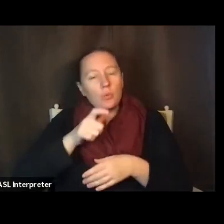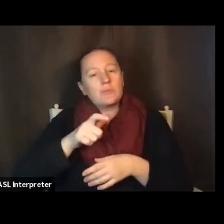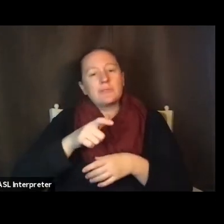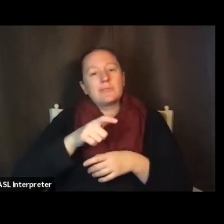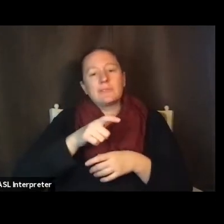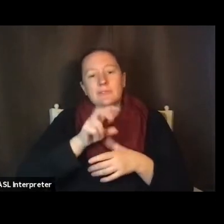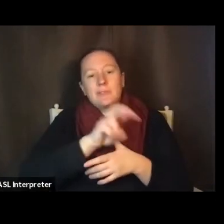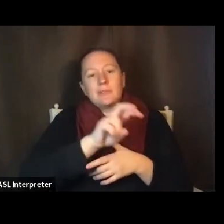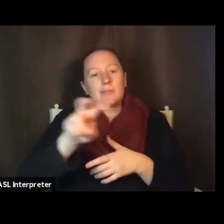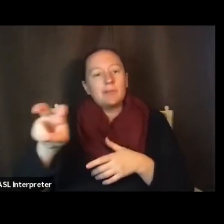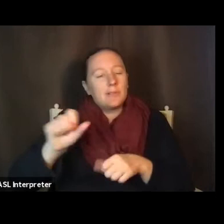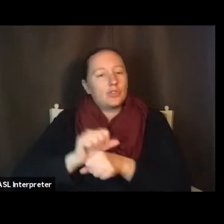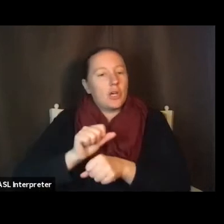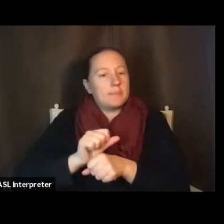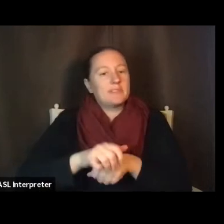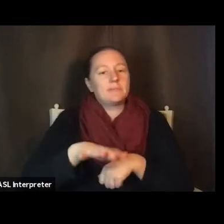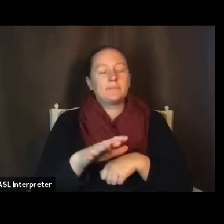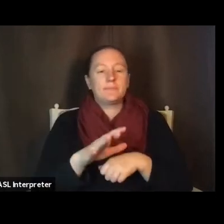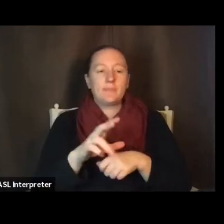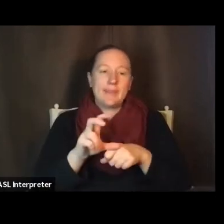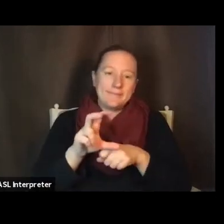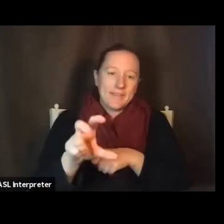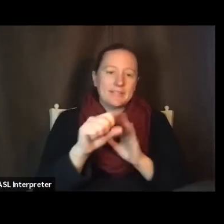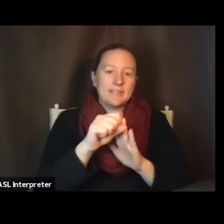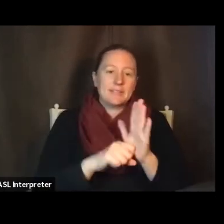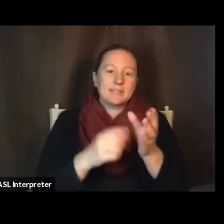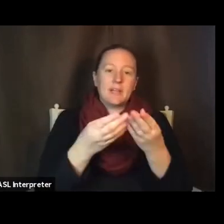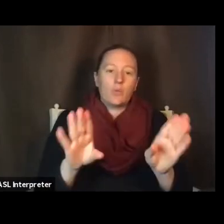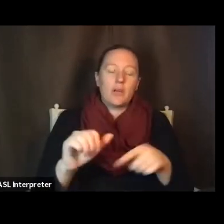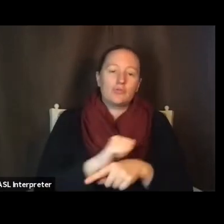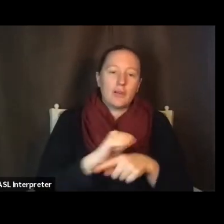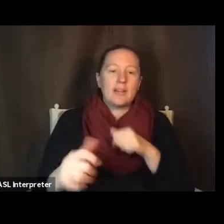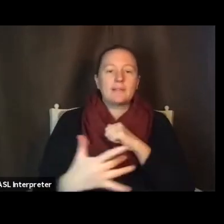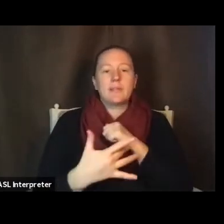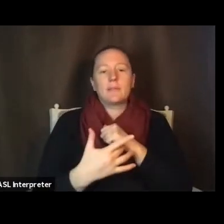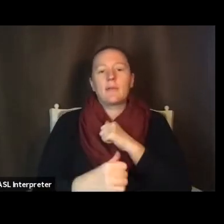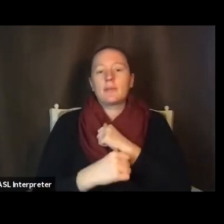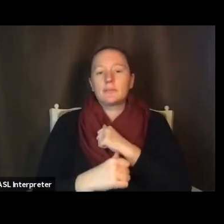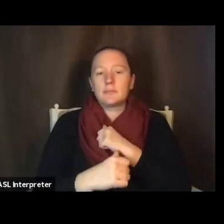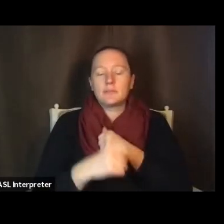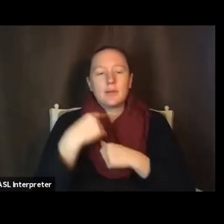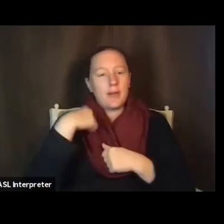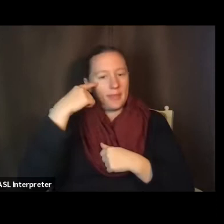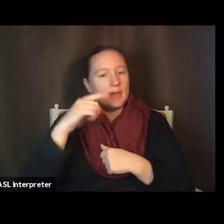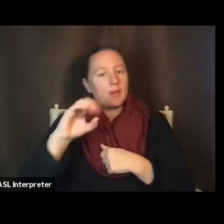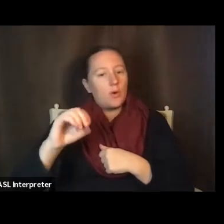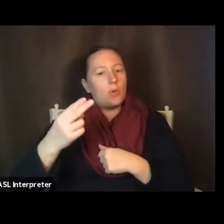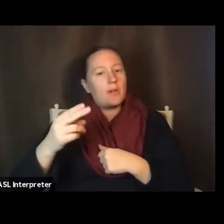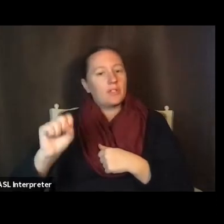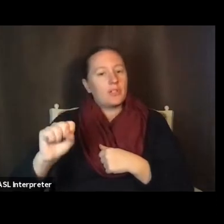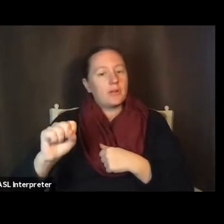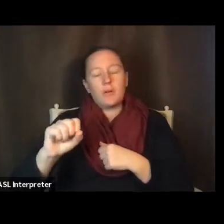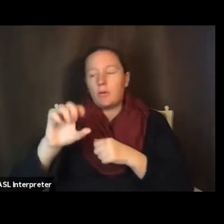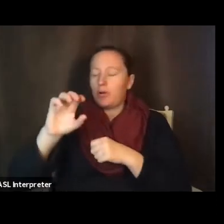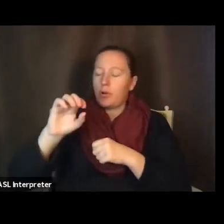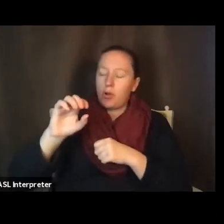career. Investing in statewide training and technical assistance, and I think this is a role that the Office of Behavioral Health could really play, as well